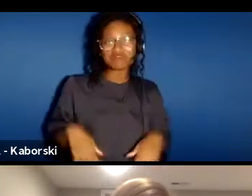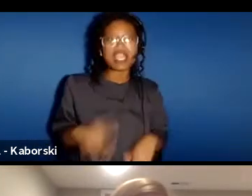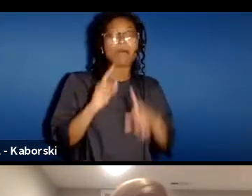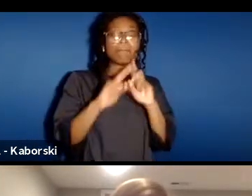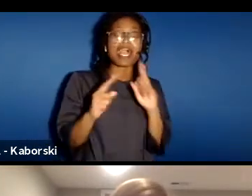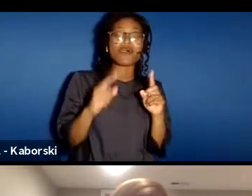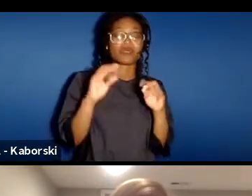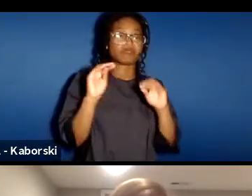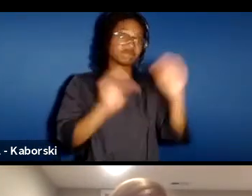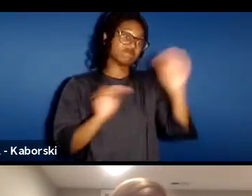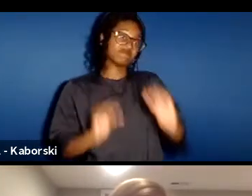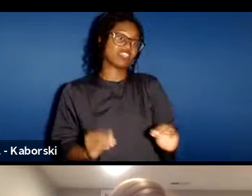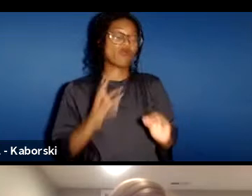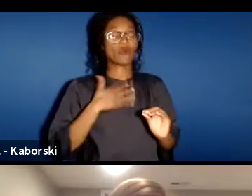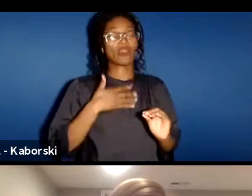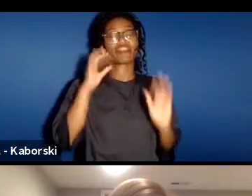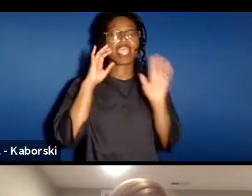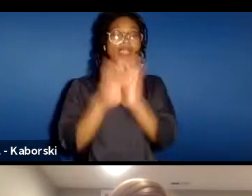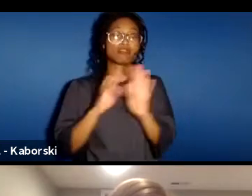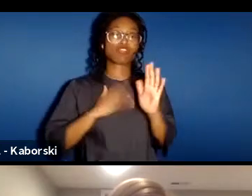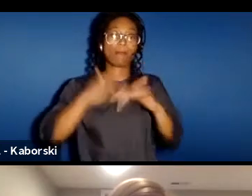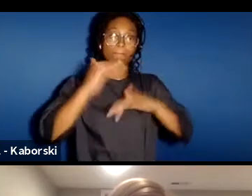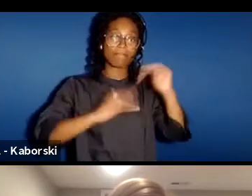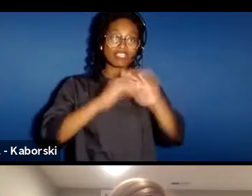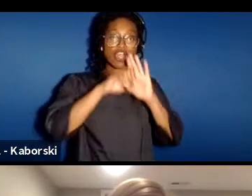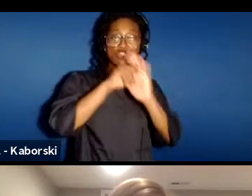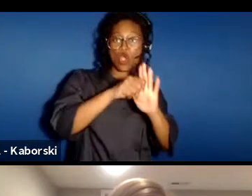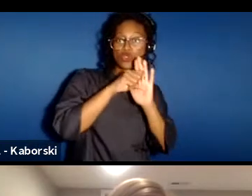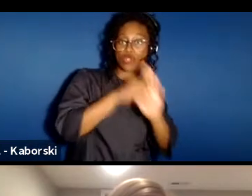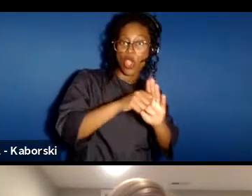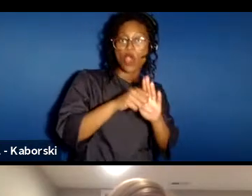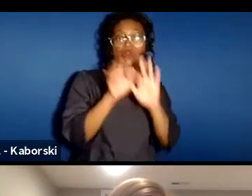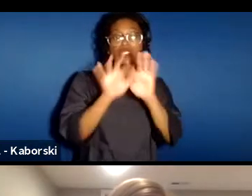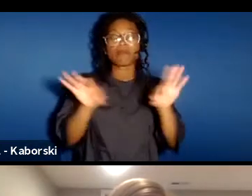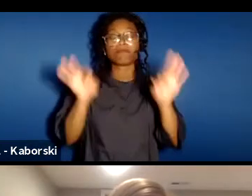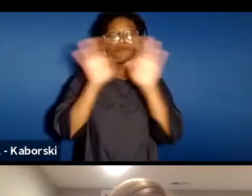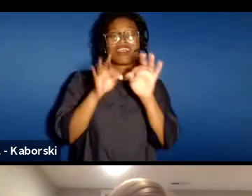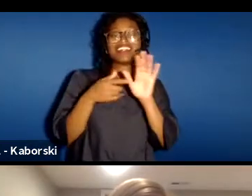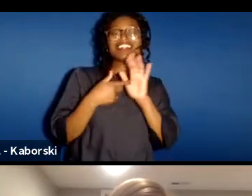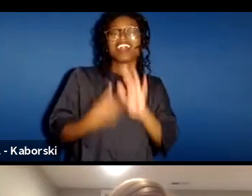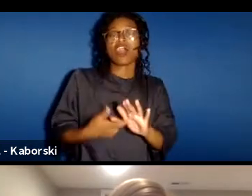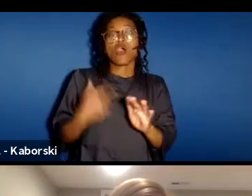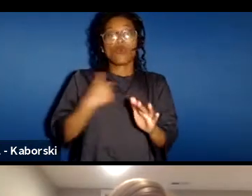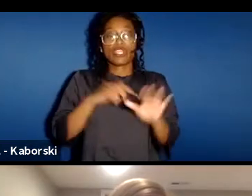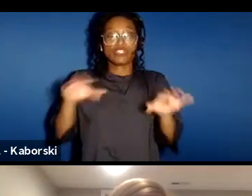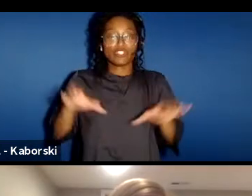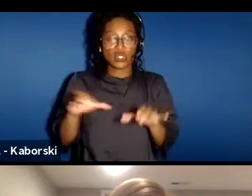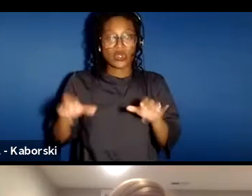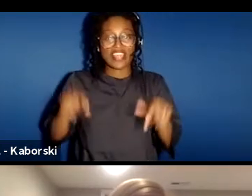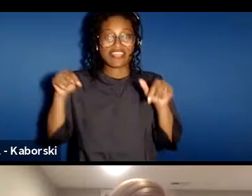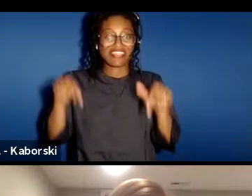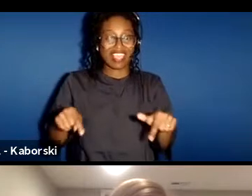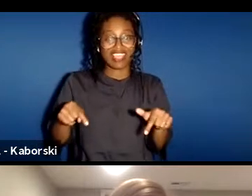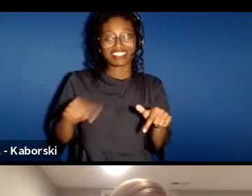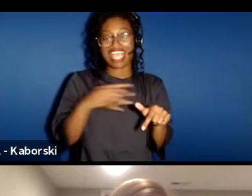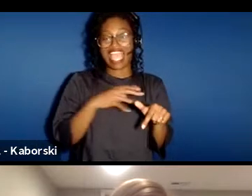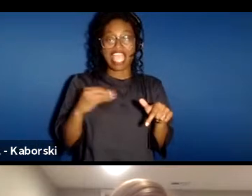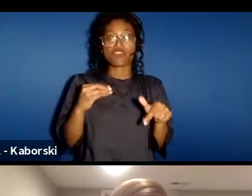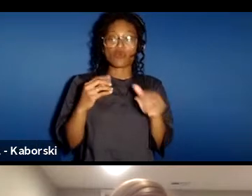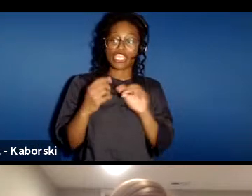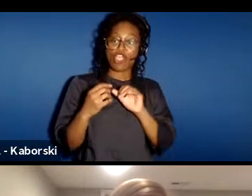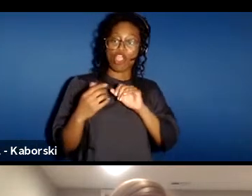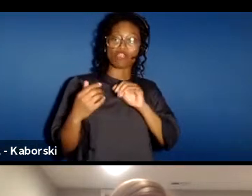building and our logo and things like that. And it was important certainly to get out there that we are doing this and that we are here with